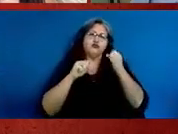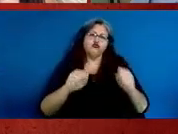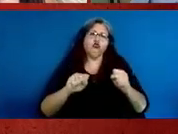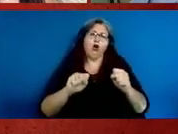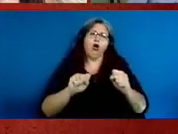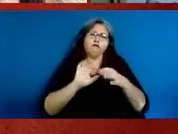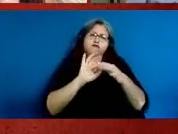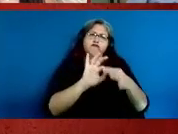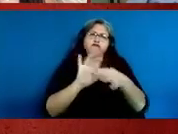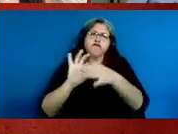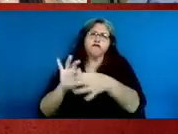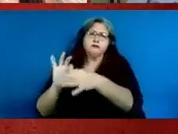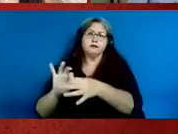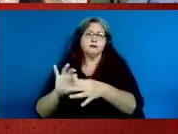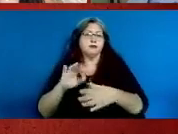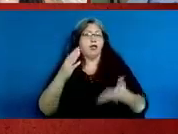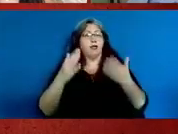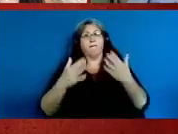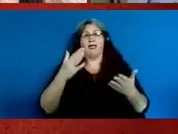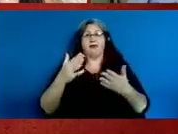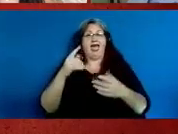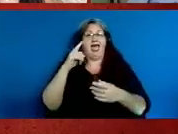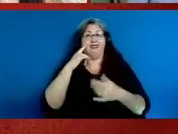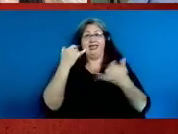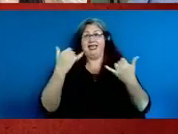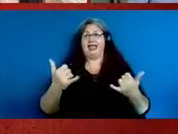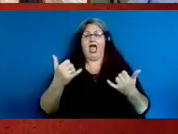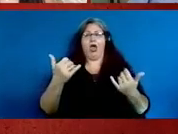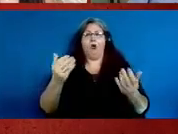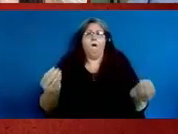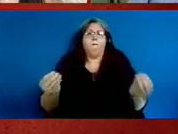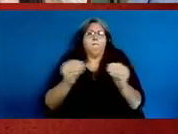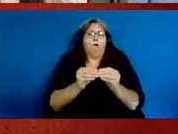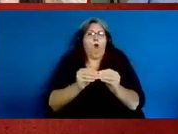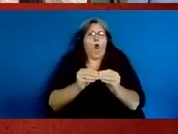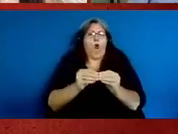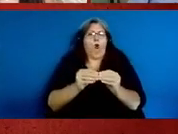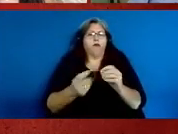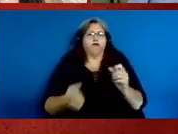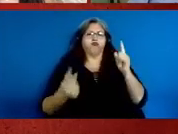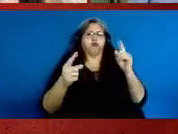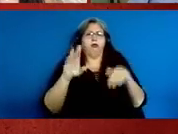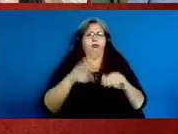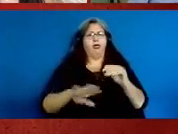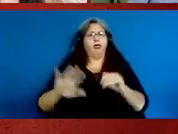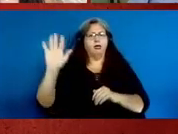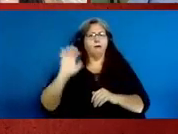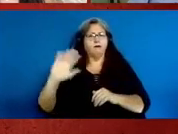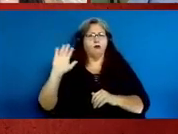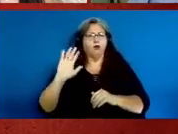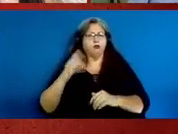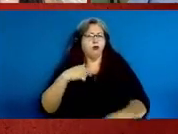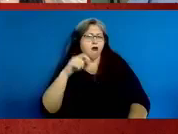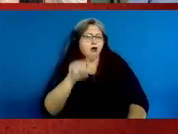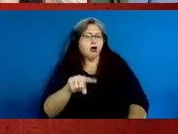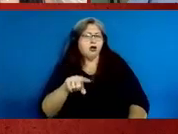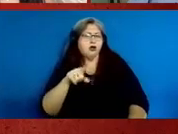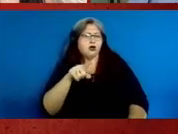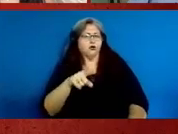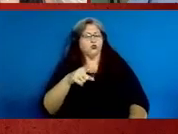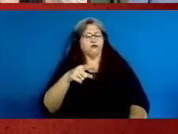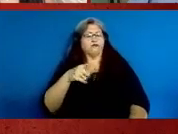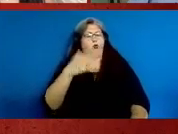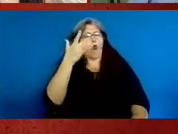even would argue that it probably resonates even louder today than ever. You know, why do you think her